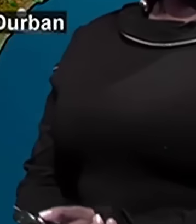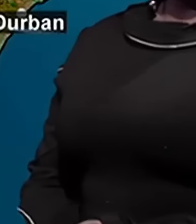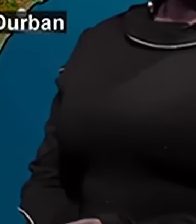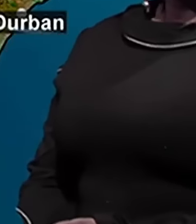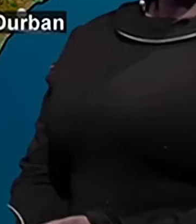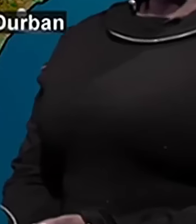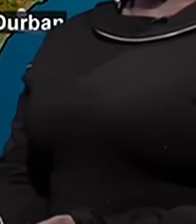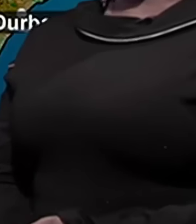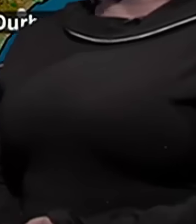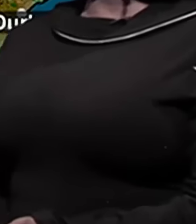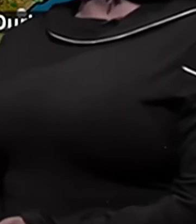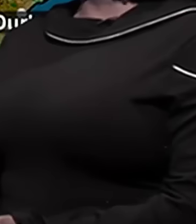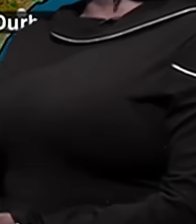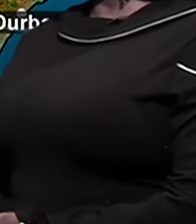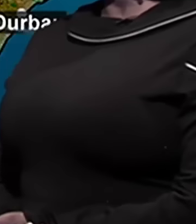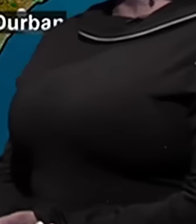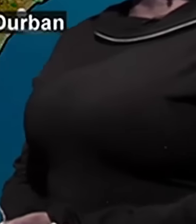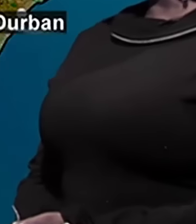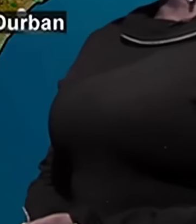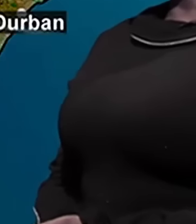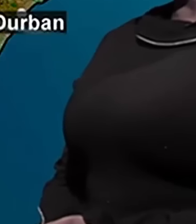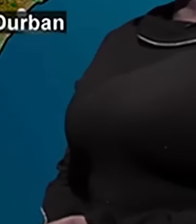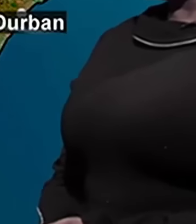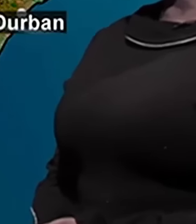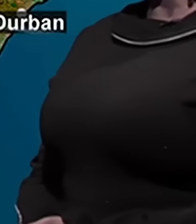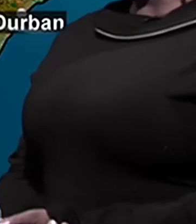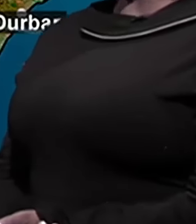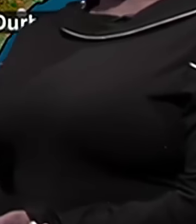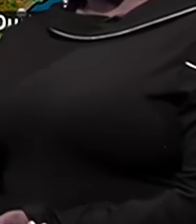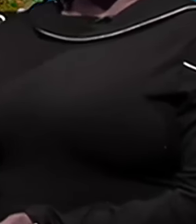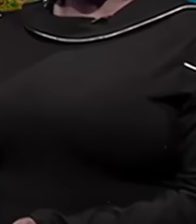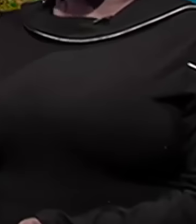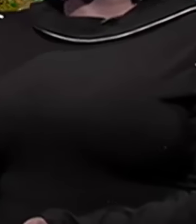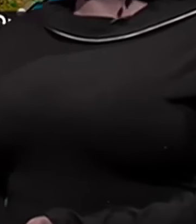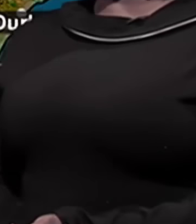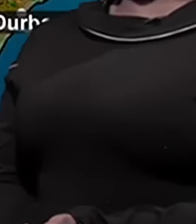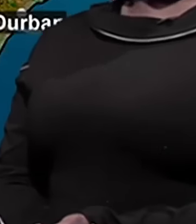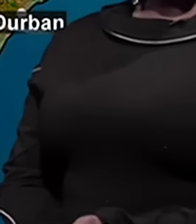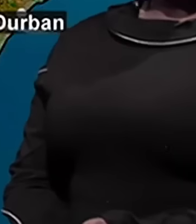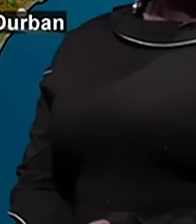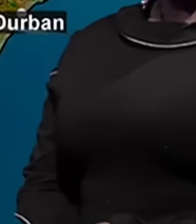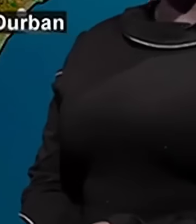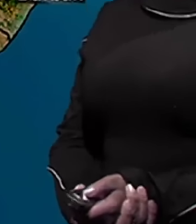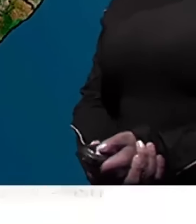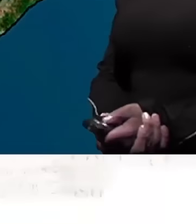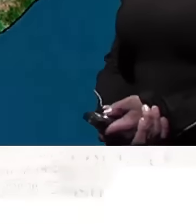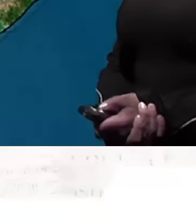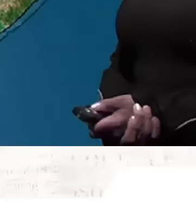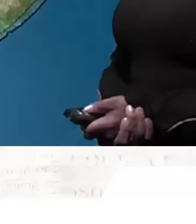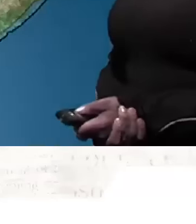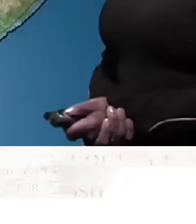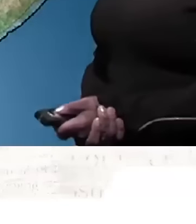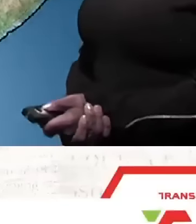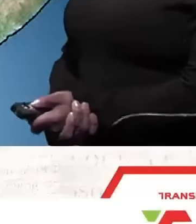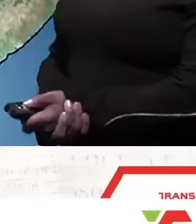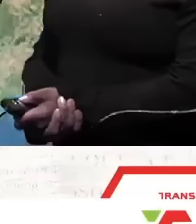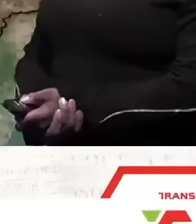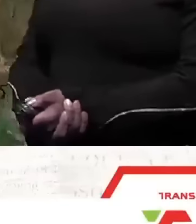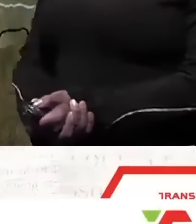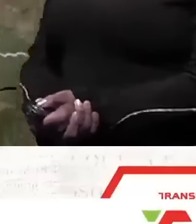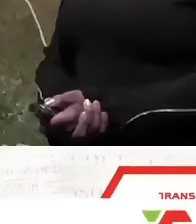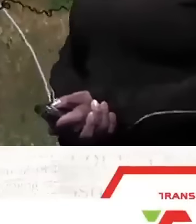Apentini le gona go na le kgonagalo tša dipula tša phišo e matla a ke re tlhokomele go bana go tla ba go fisha kudu ka matla re tswela pele jwale le tsona